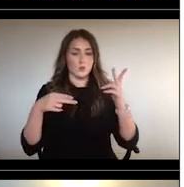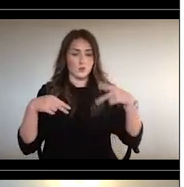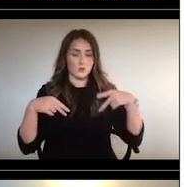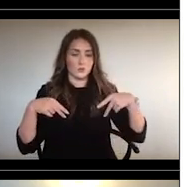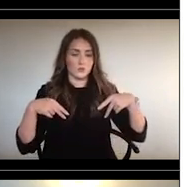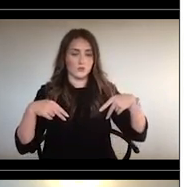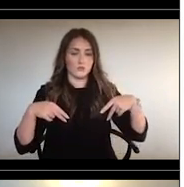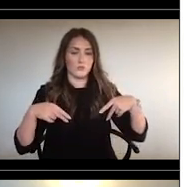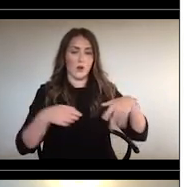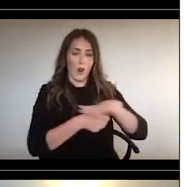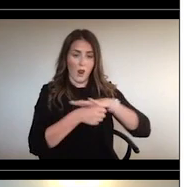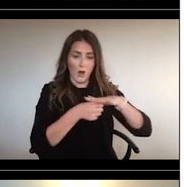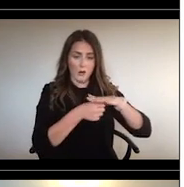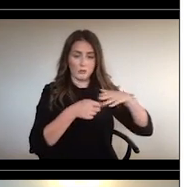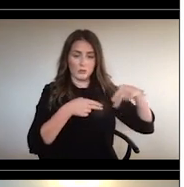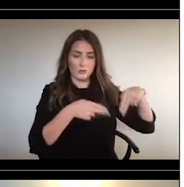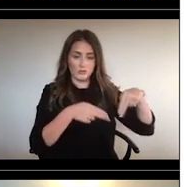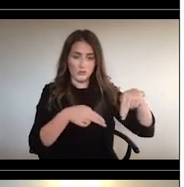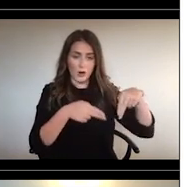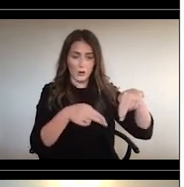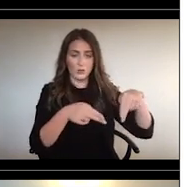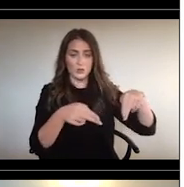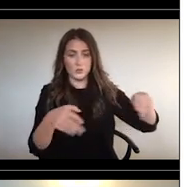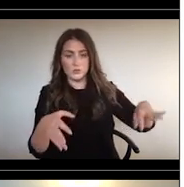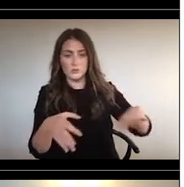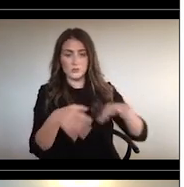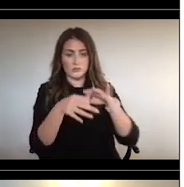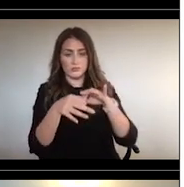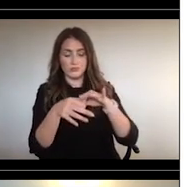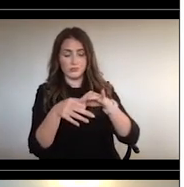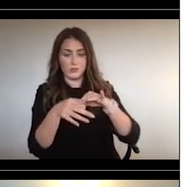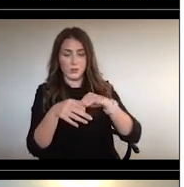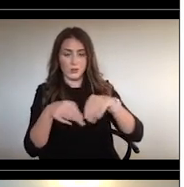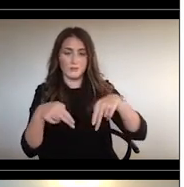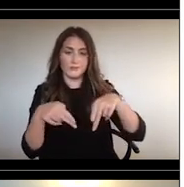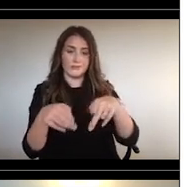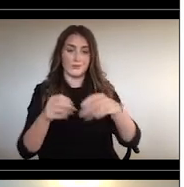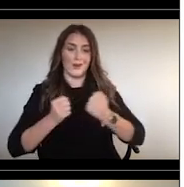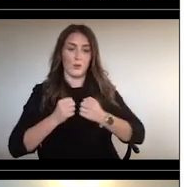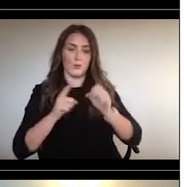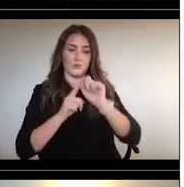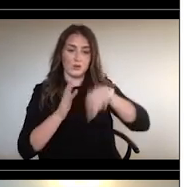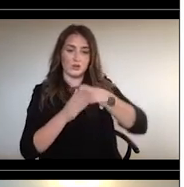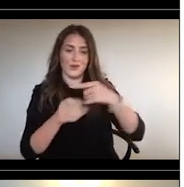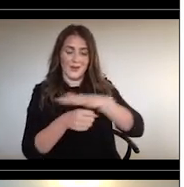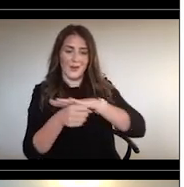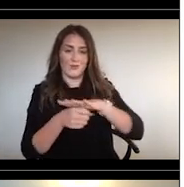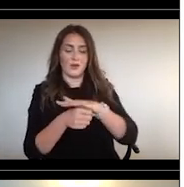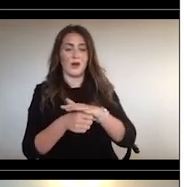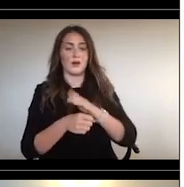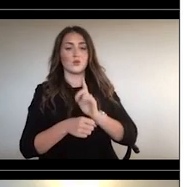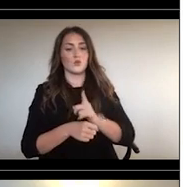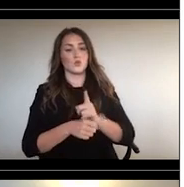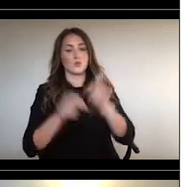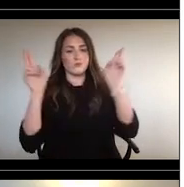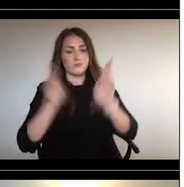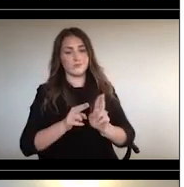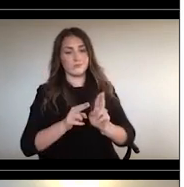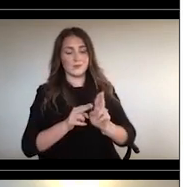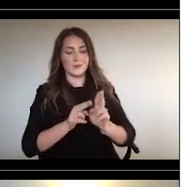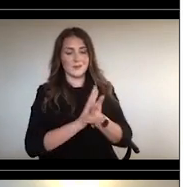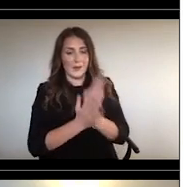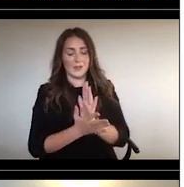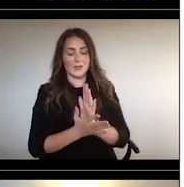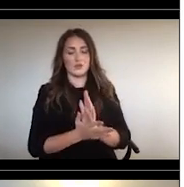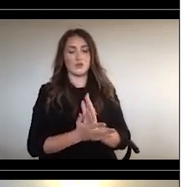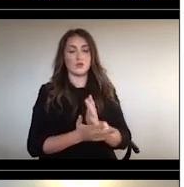the local road network onto and off our project. And to reduce that, we've looked to reduce the amount